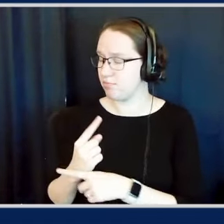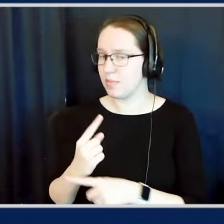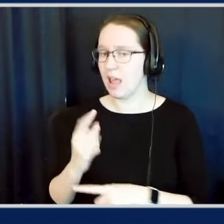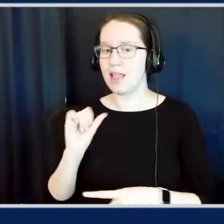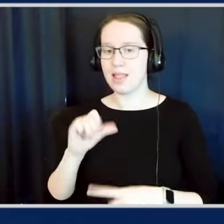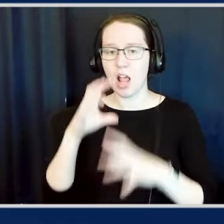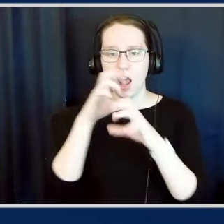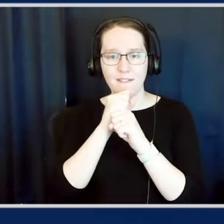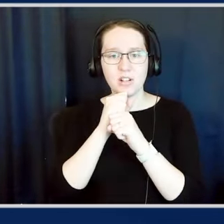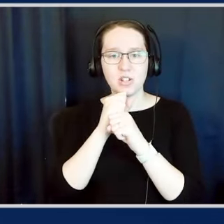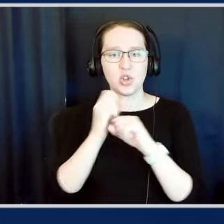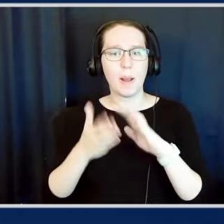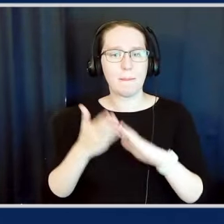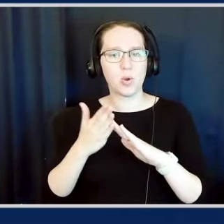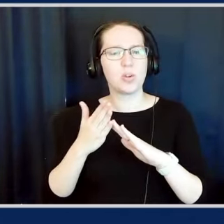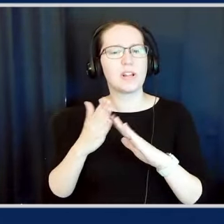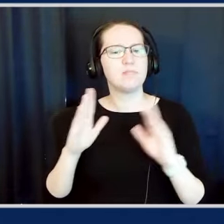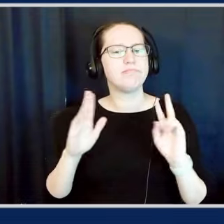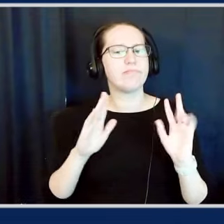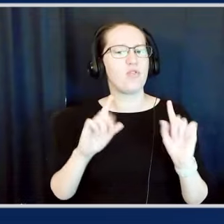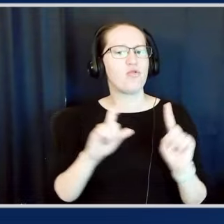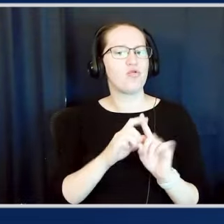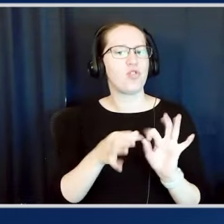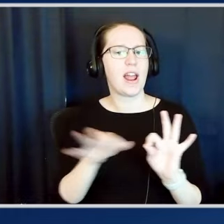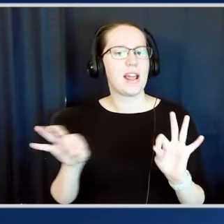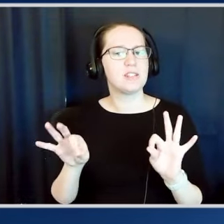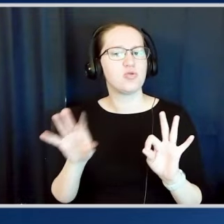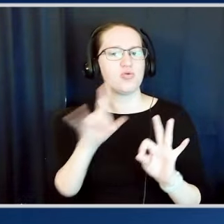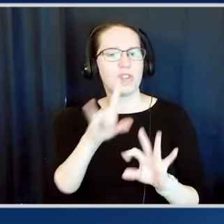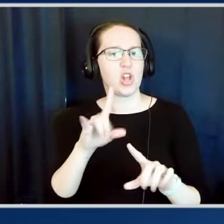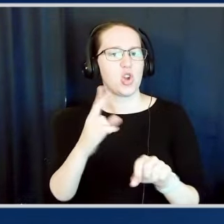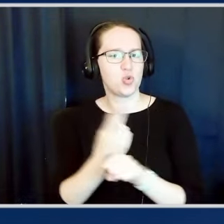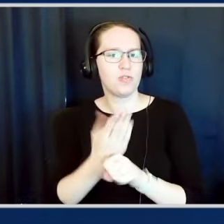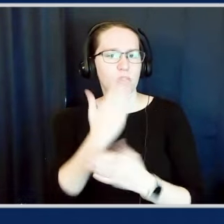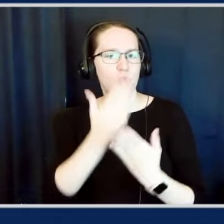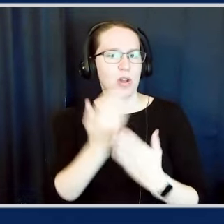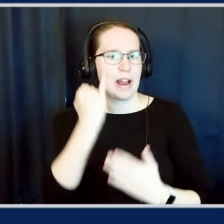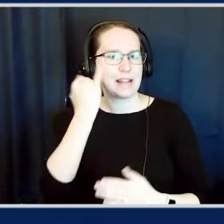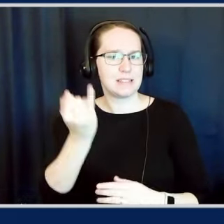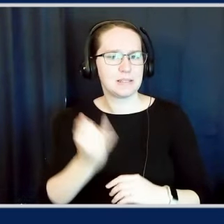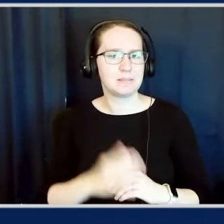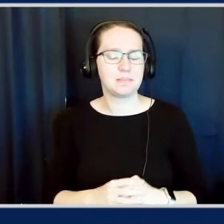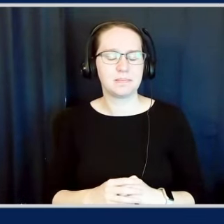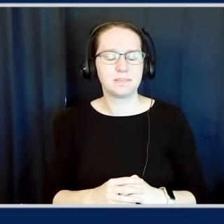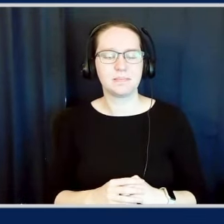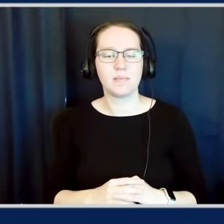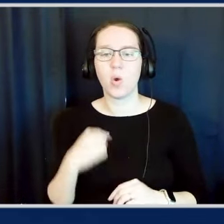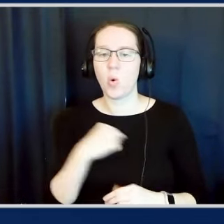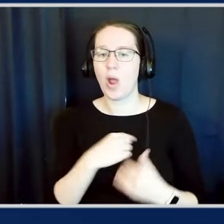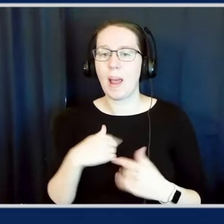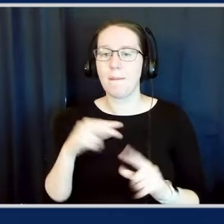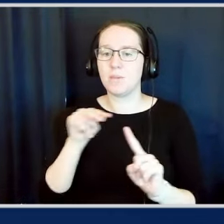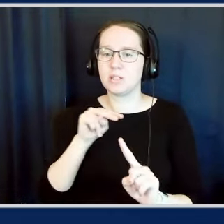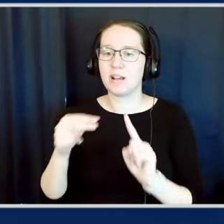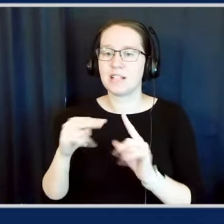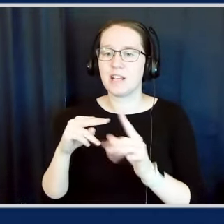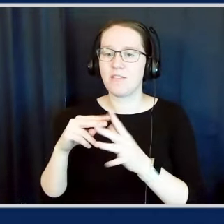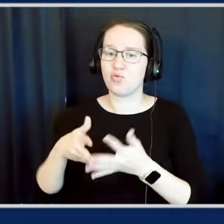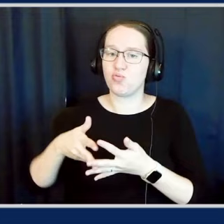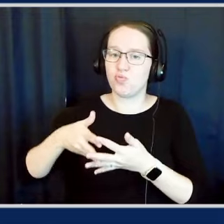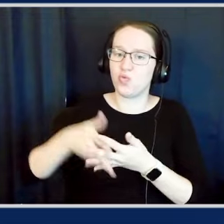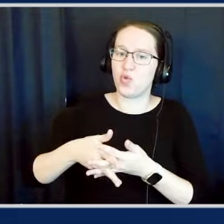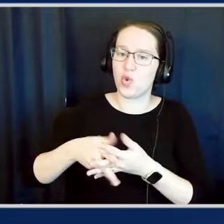one of those terms that's just really useful to level set on. So I think it's a great idea. Yeah. We take a perspective that's ultimately rooted in